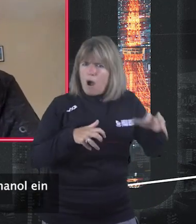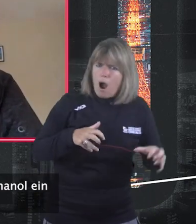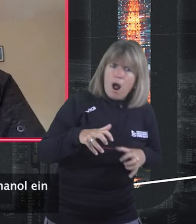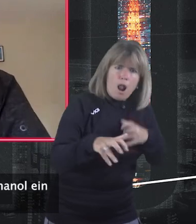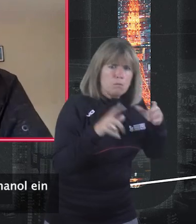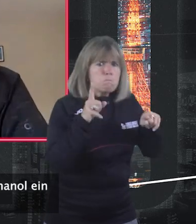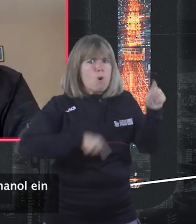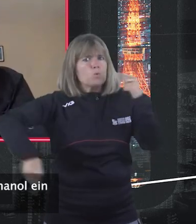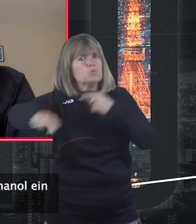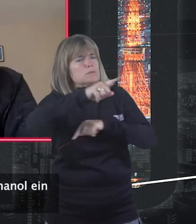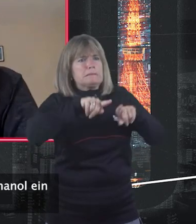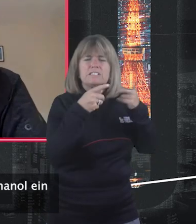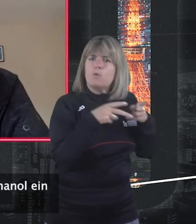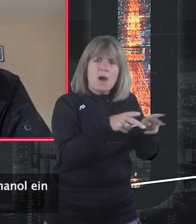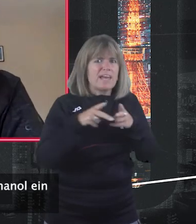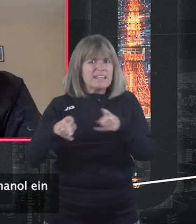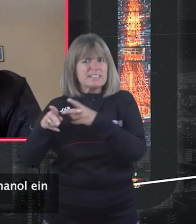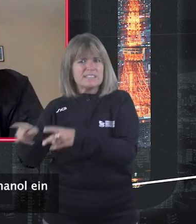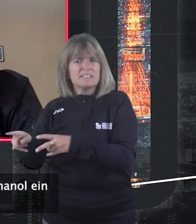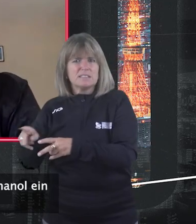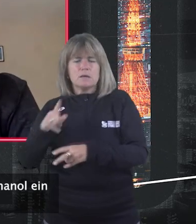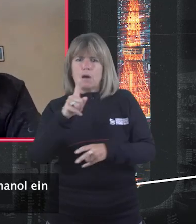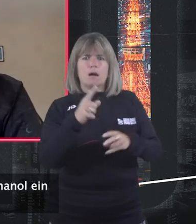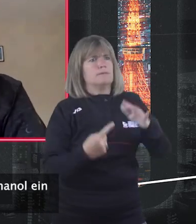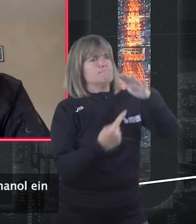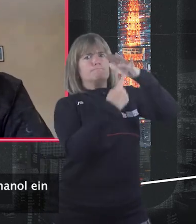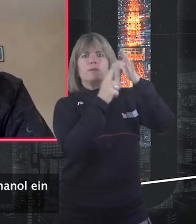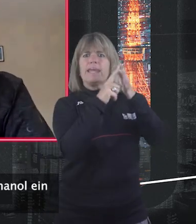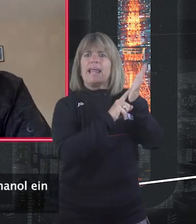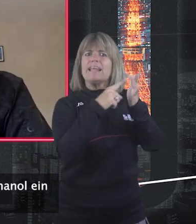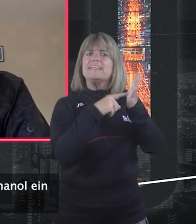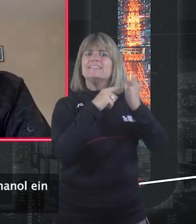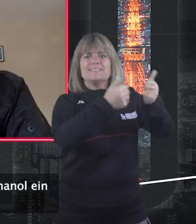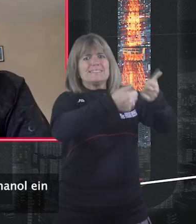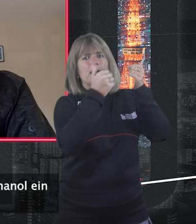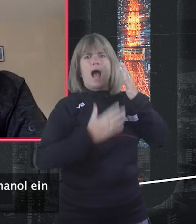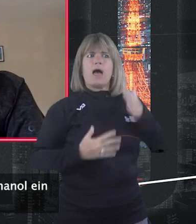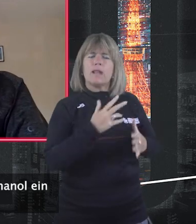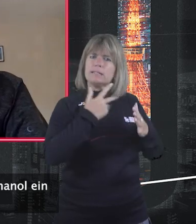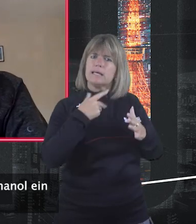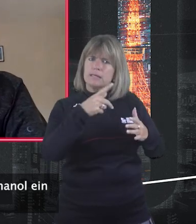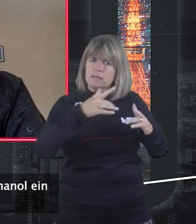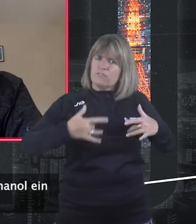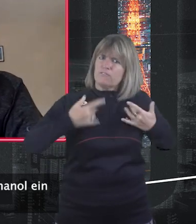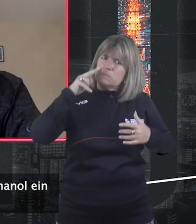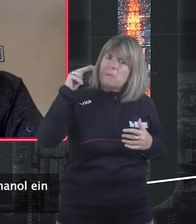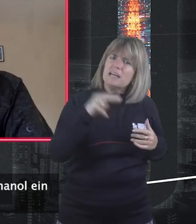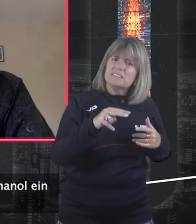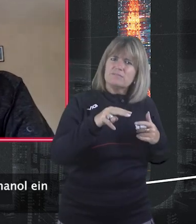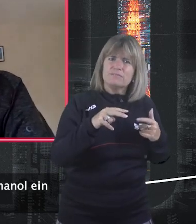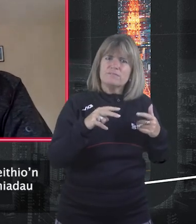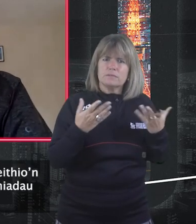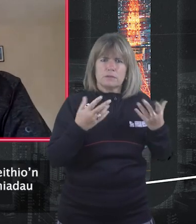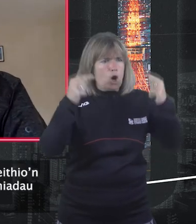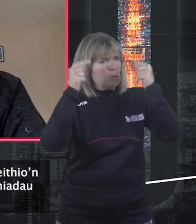a struggle for all of us in our own different ways. And from an elite athlete perspective, the kind of lack of competition.